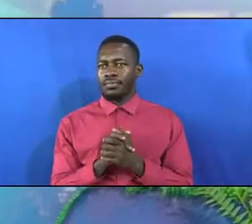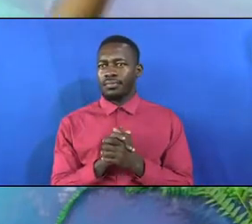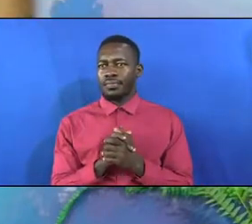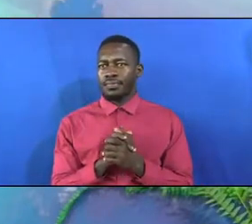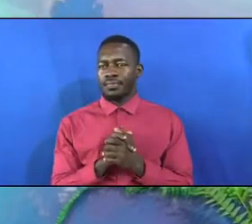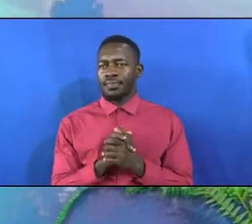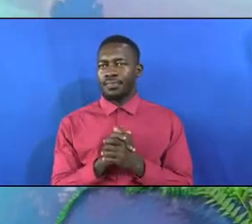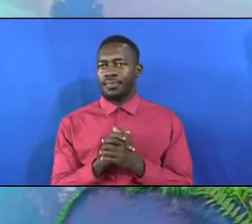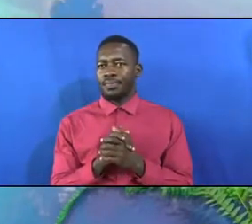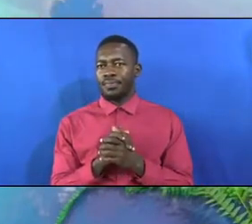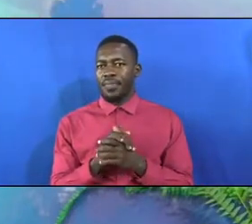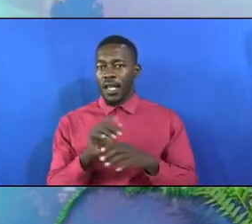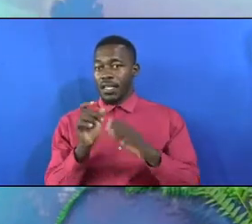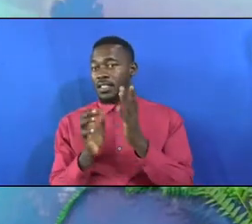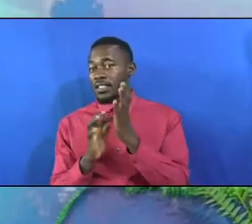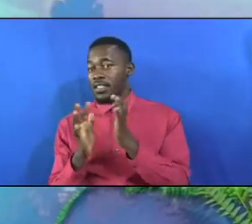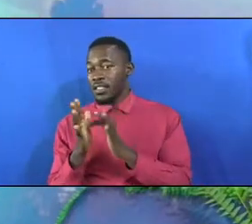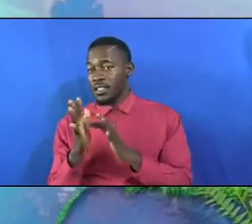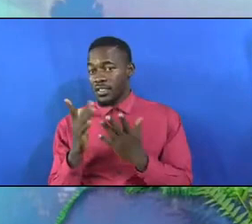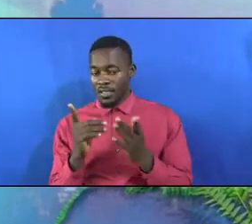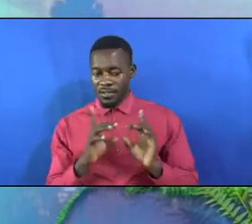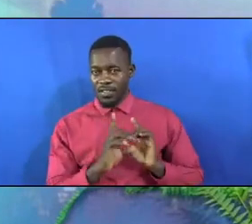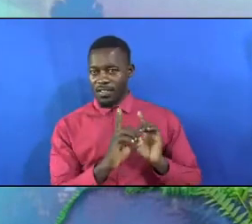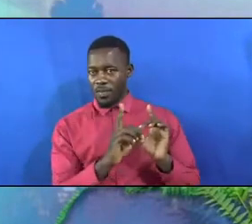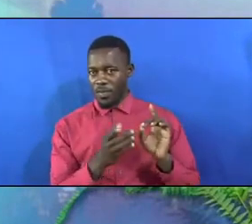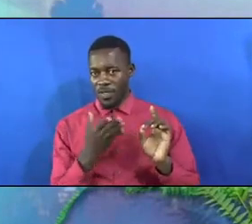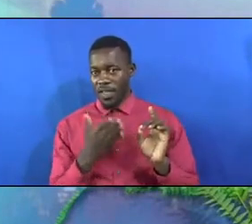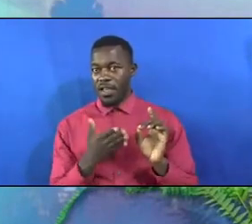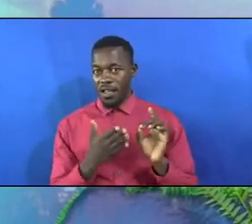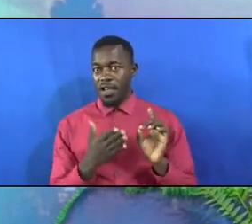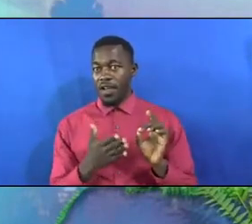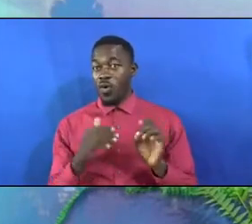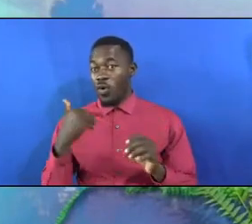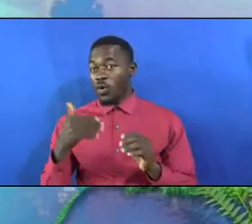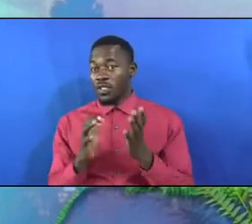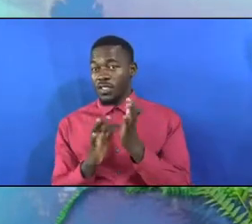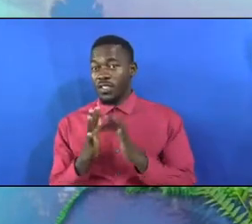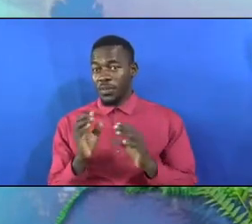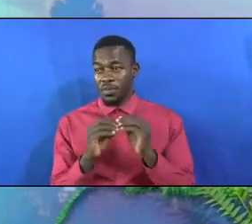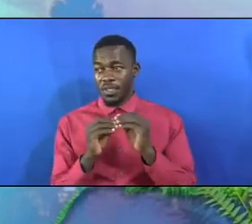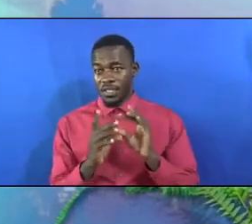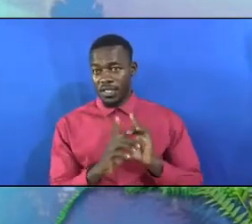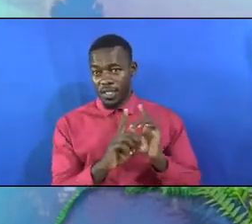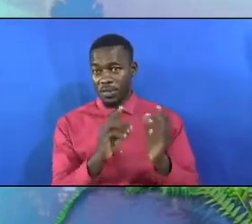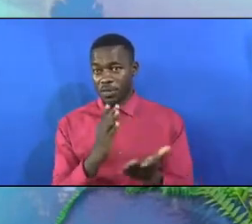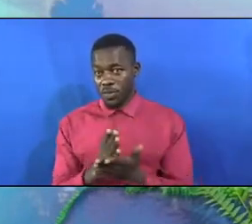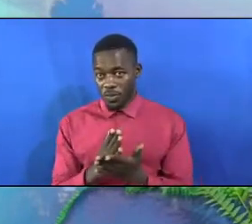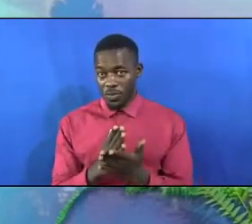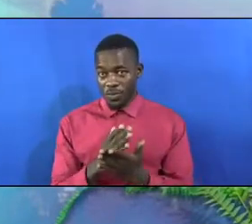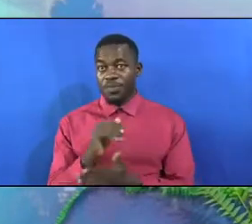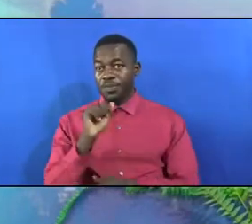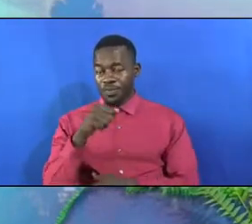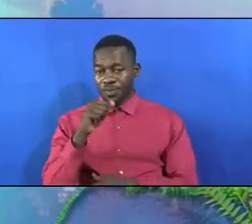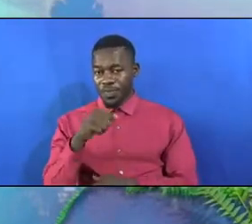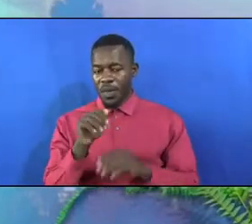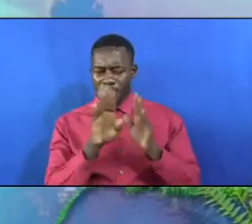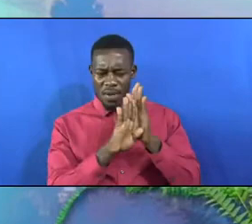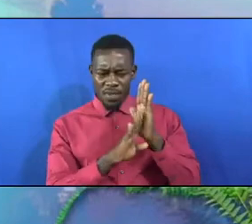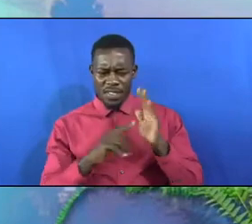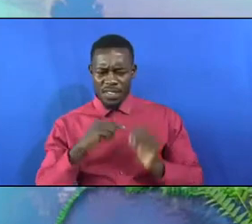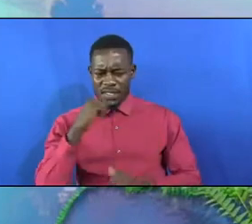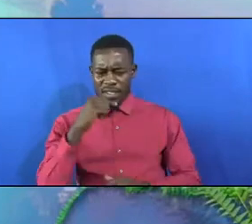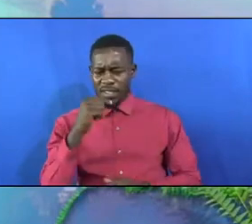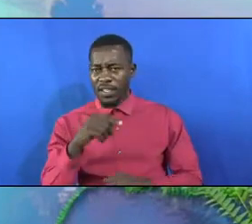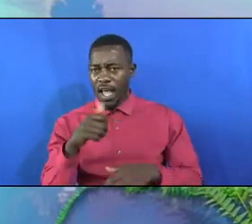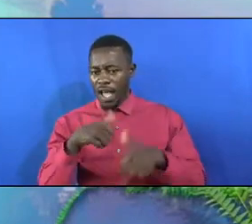was leaving his disciples. And so he had his last meeting with them. And the Bible tells us in the book of Acts